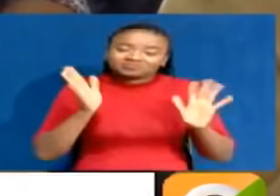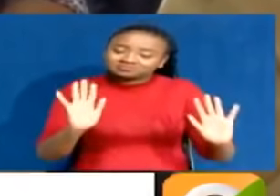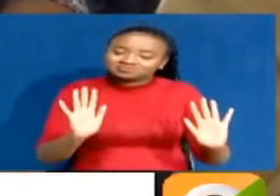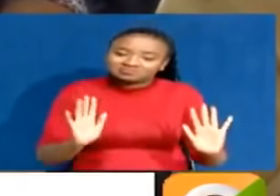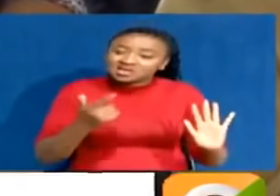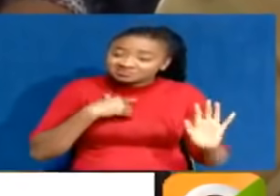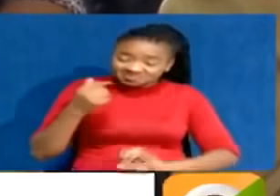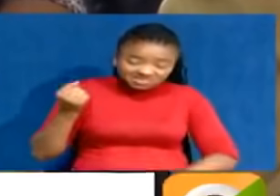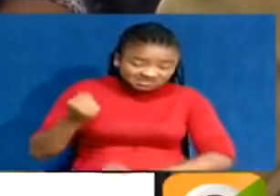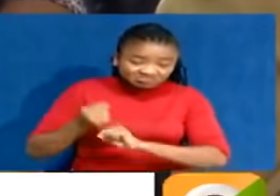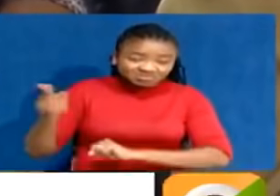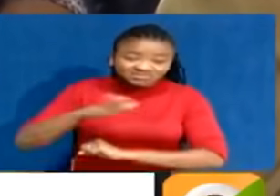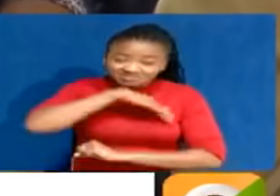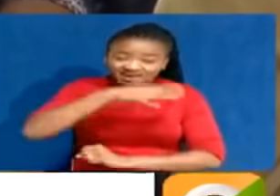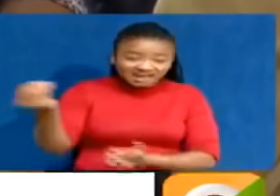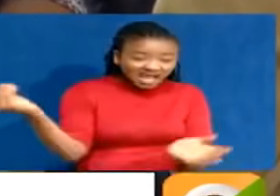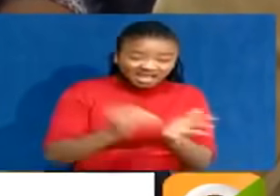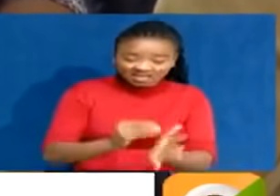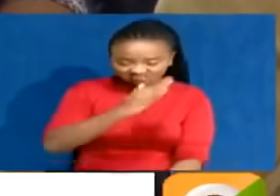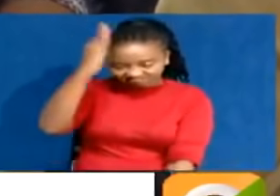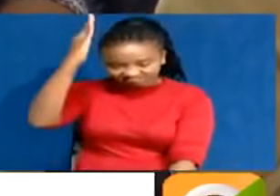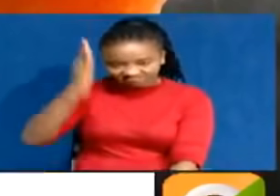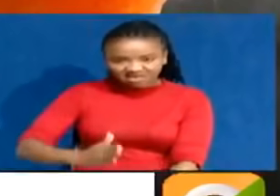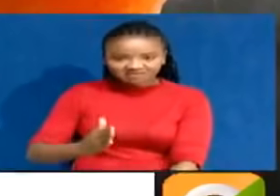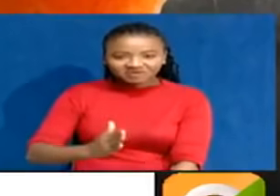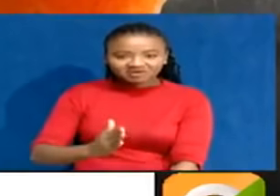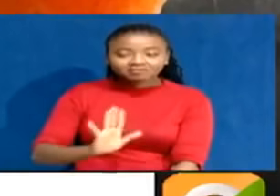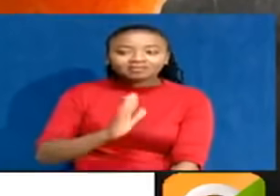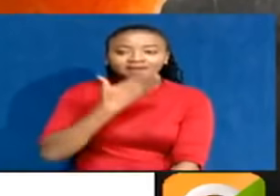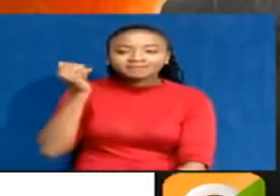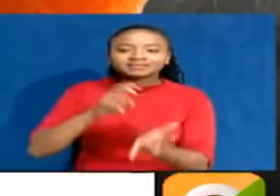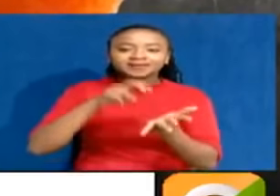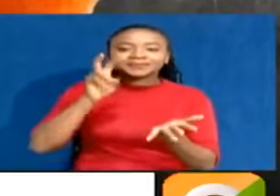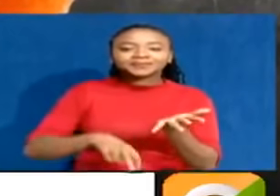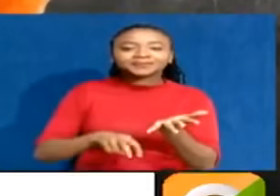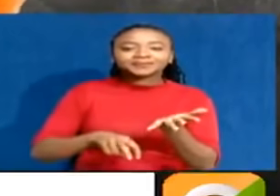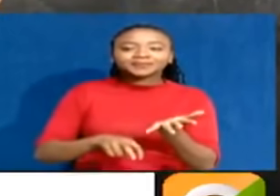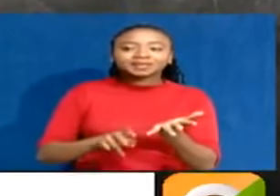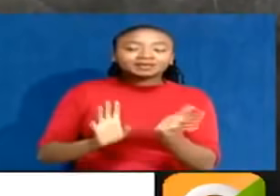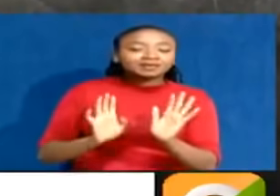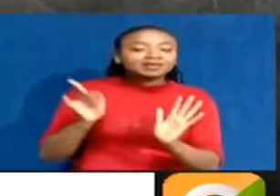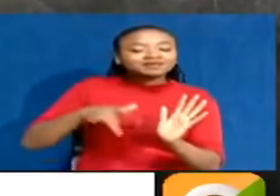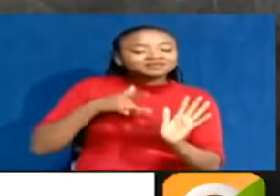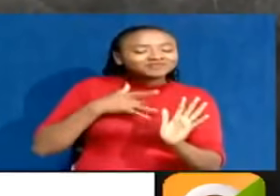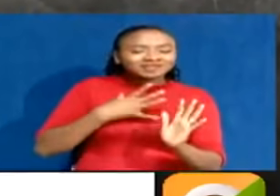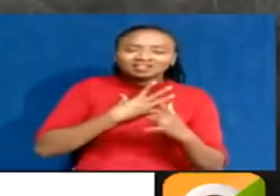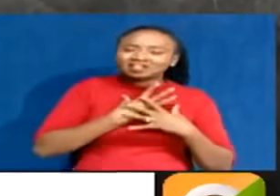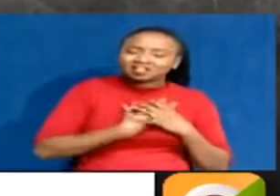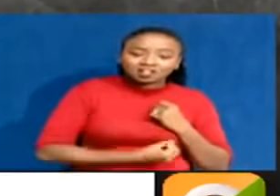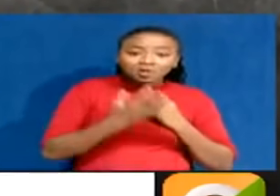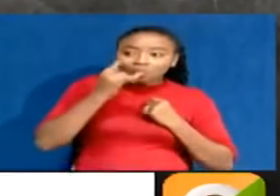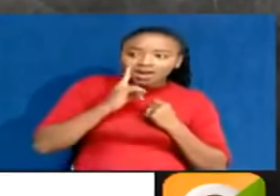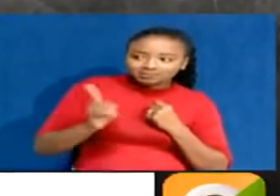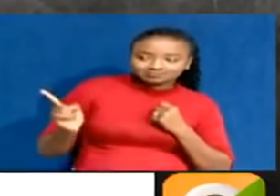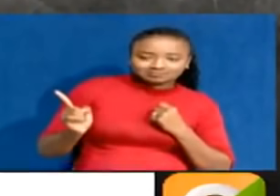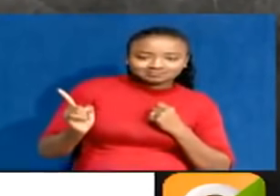than support Odinga a third time, his situation is compounded by the recent declaration by the Jubilee Party that it is working on an